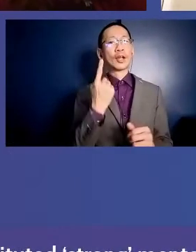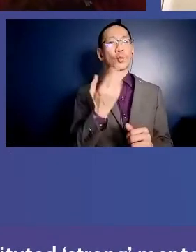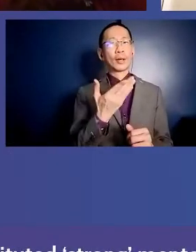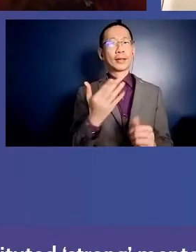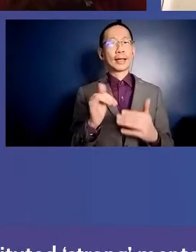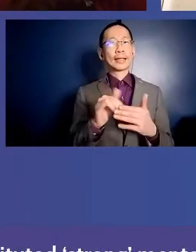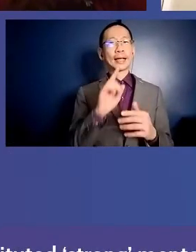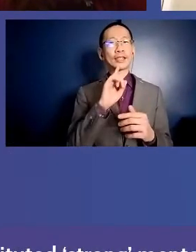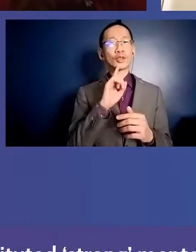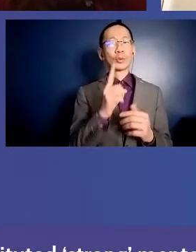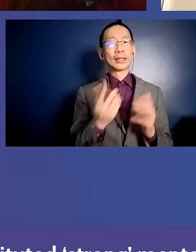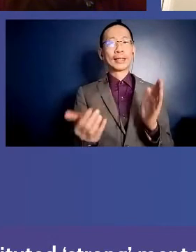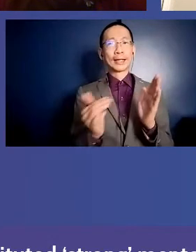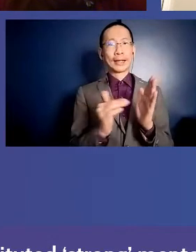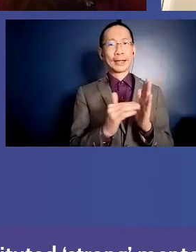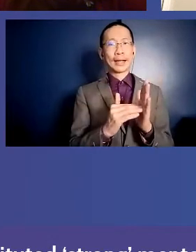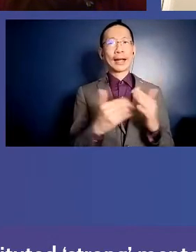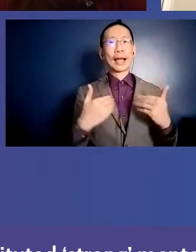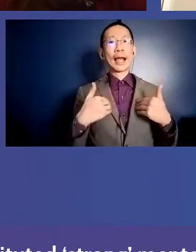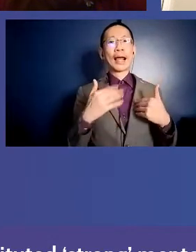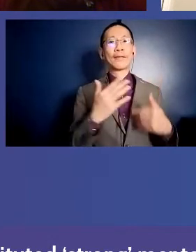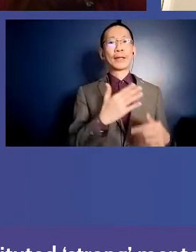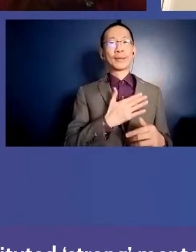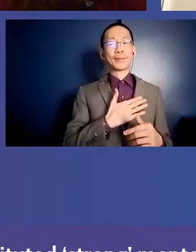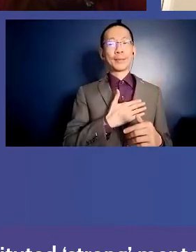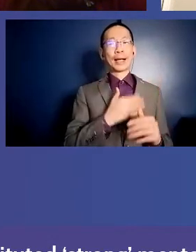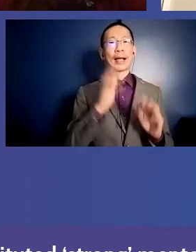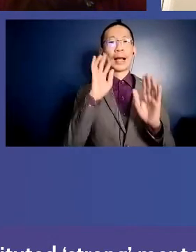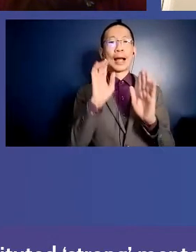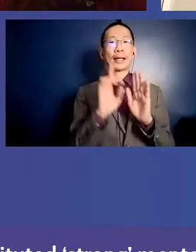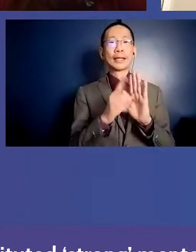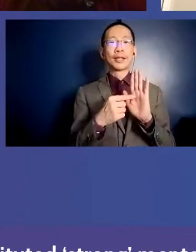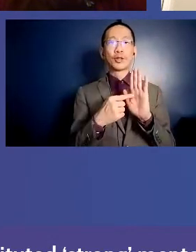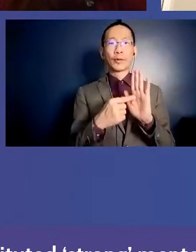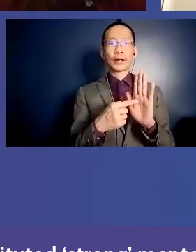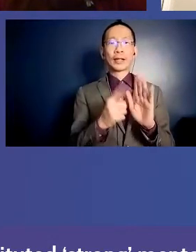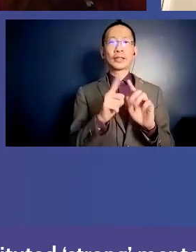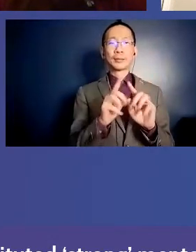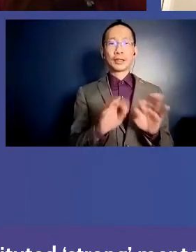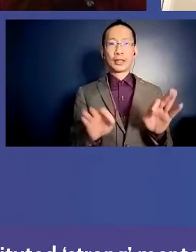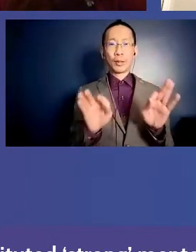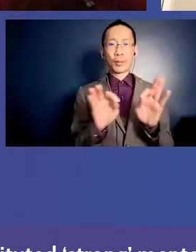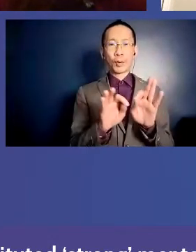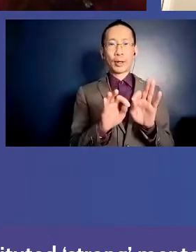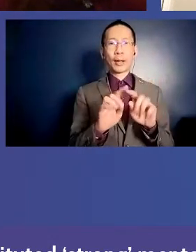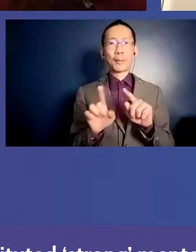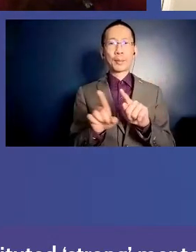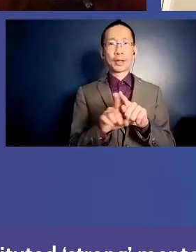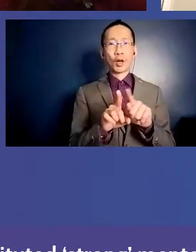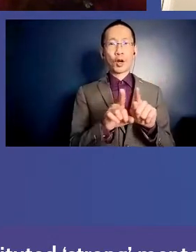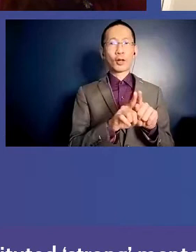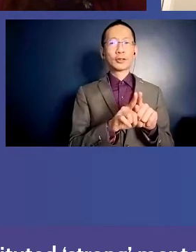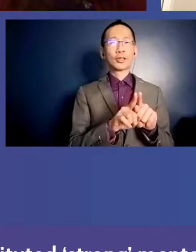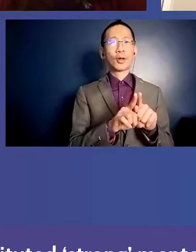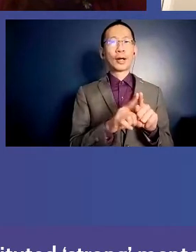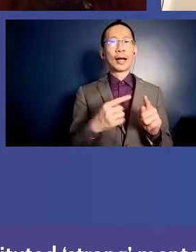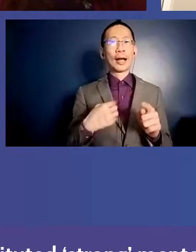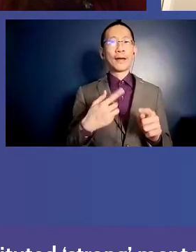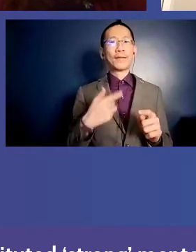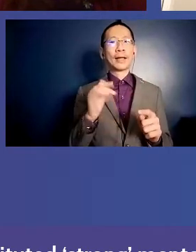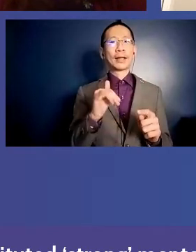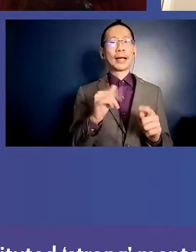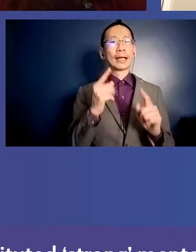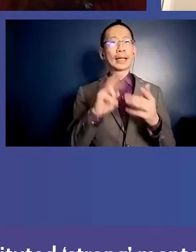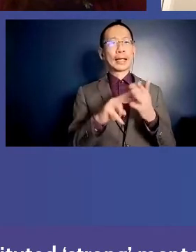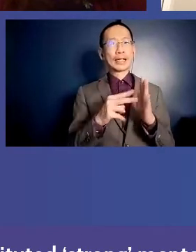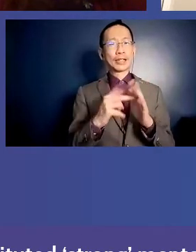has, again, you know, having my, you know, identity reflected has been really important. But also, I have been, I feel like, intentional in the